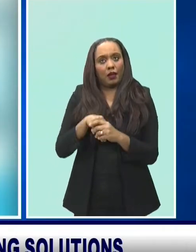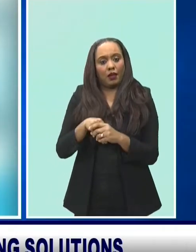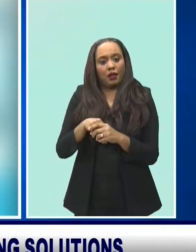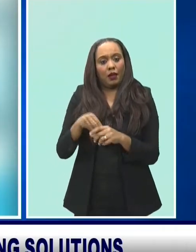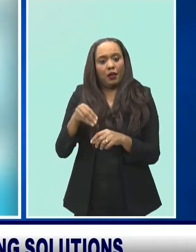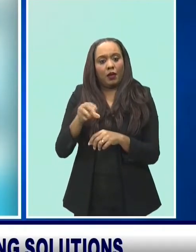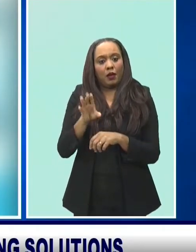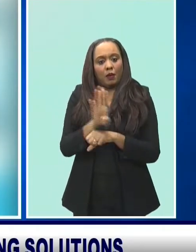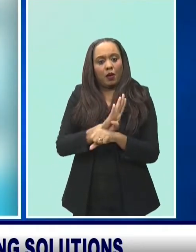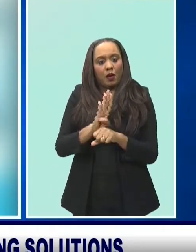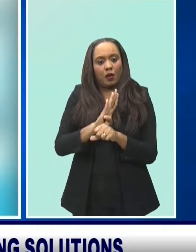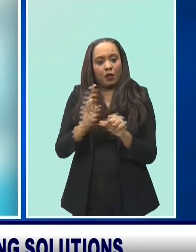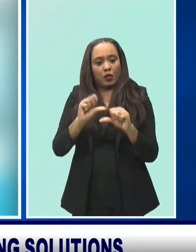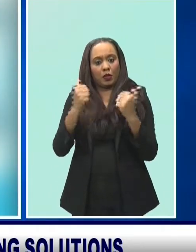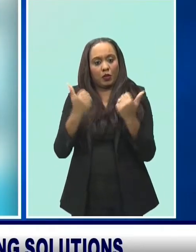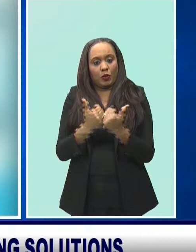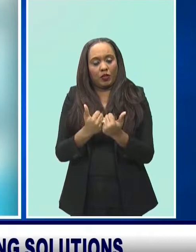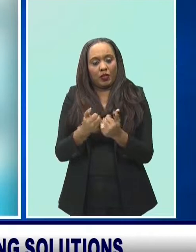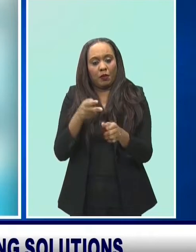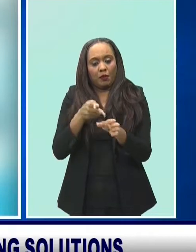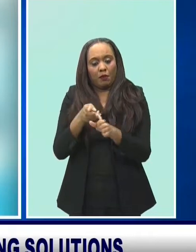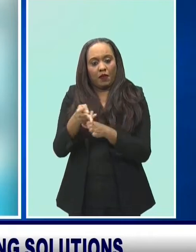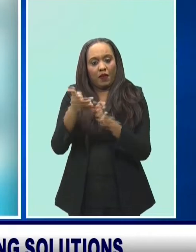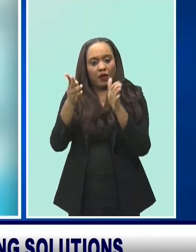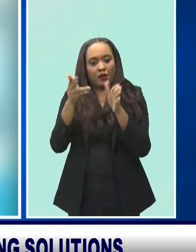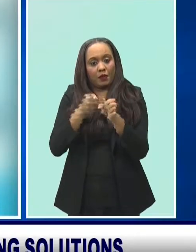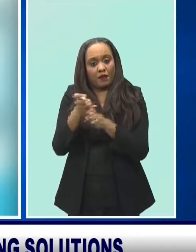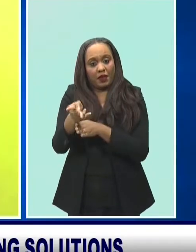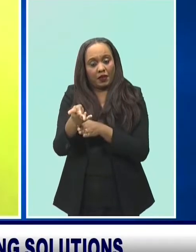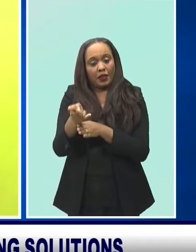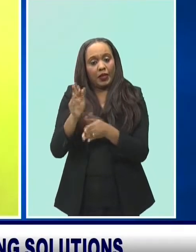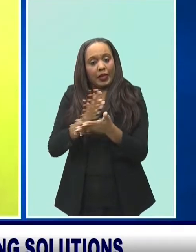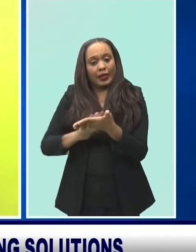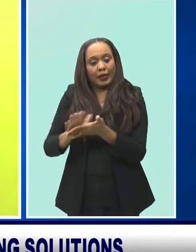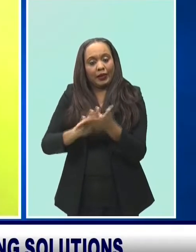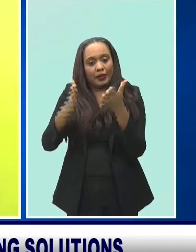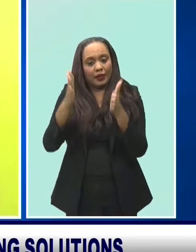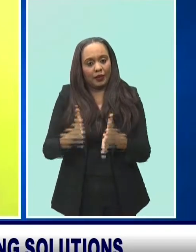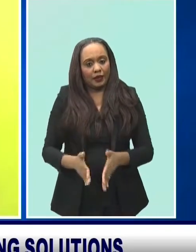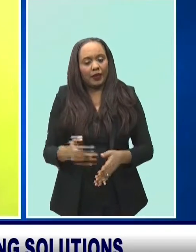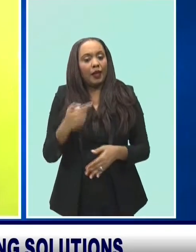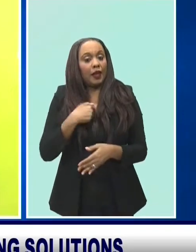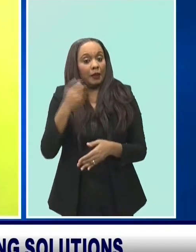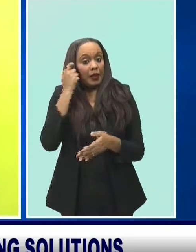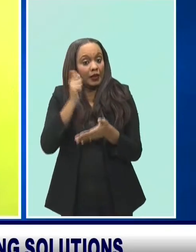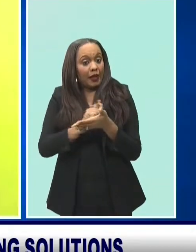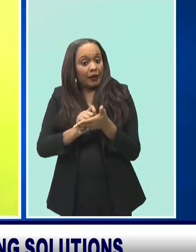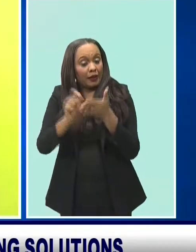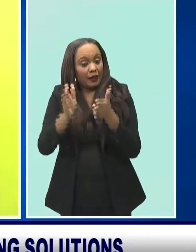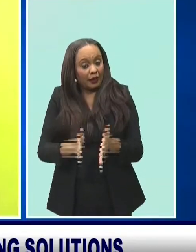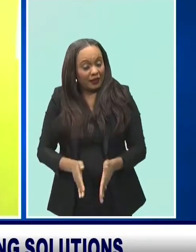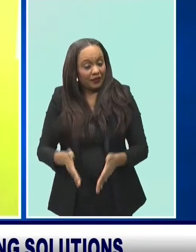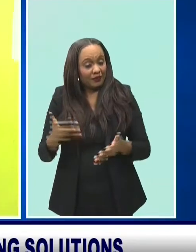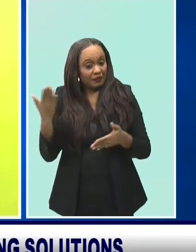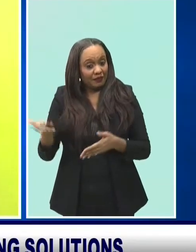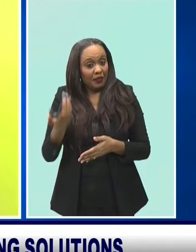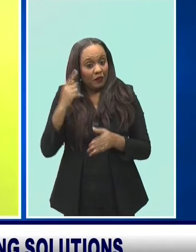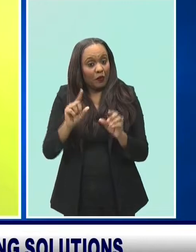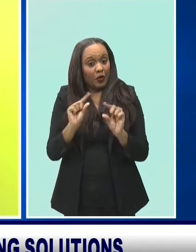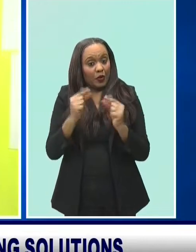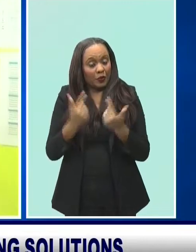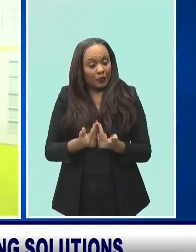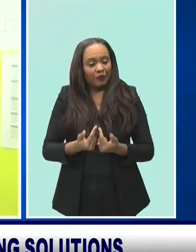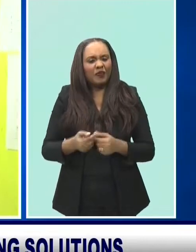Association of Professional Cleaners, and I am one of the secretaries there. There are a number of